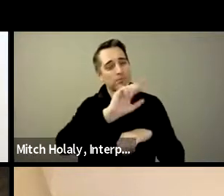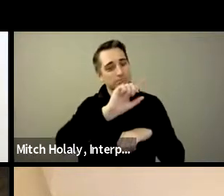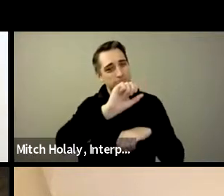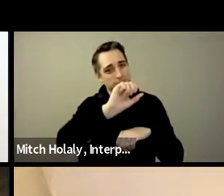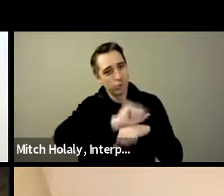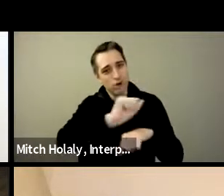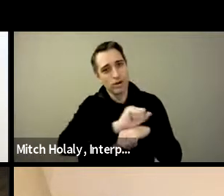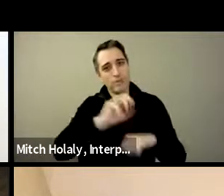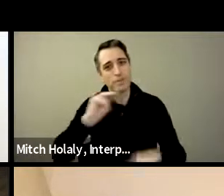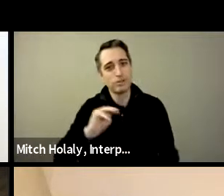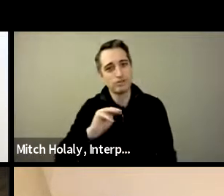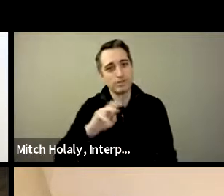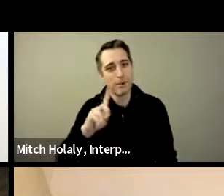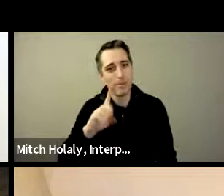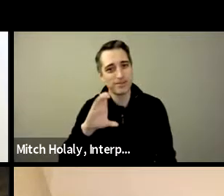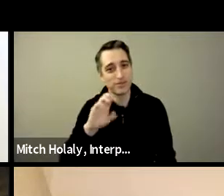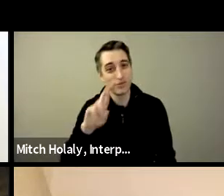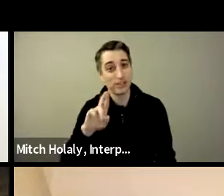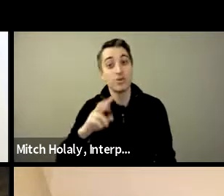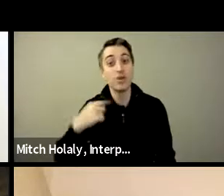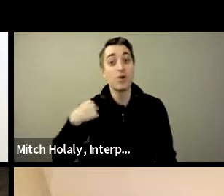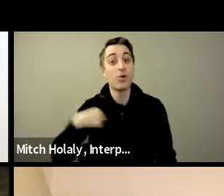Rights. When we were first,